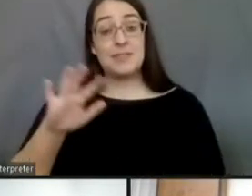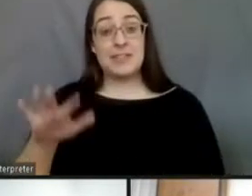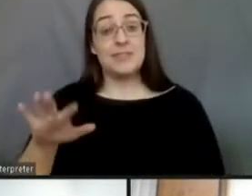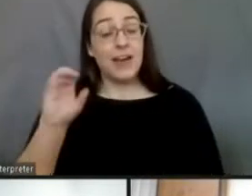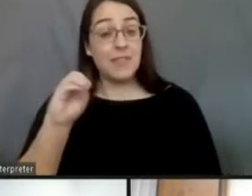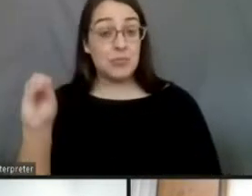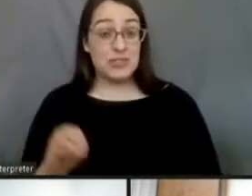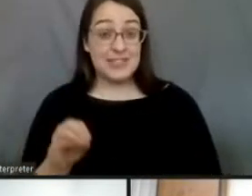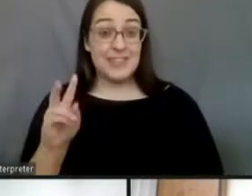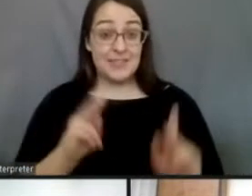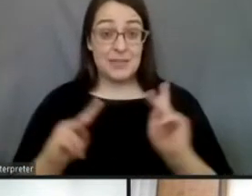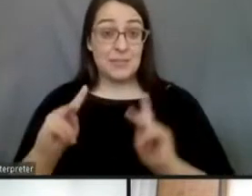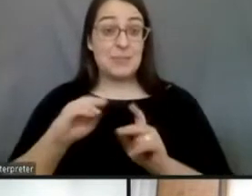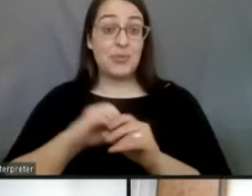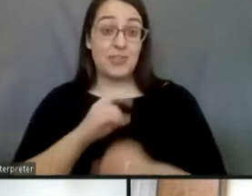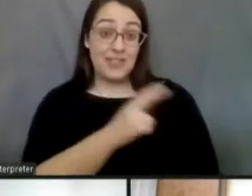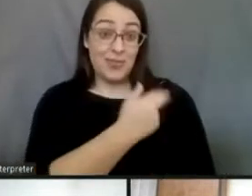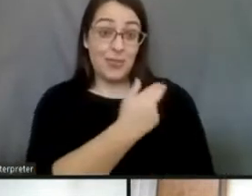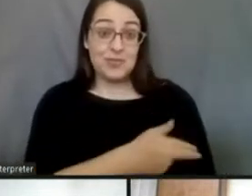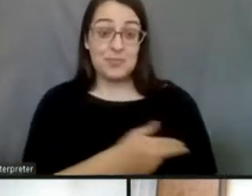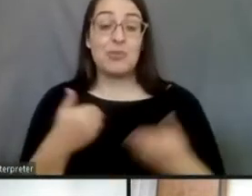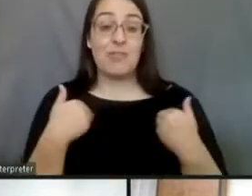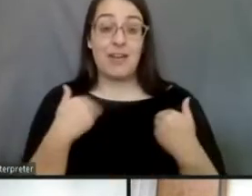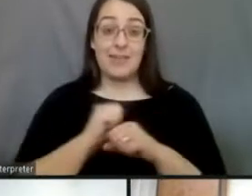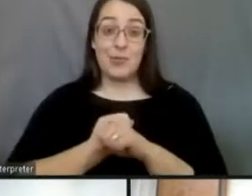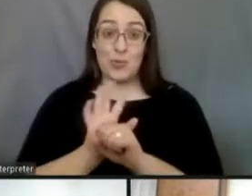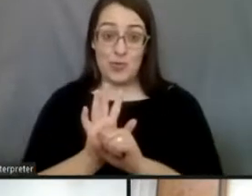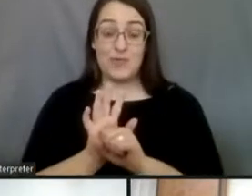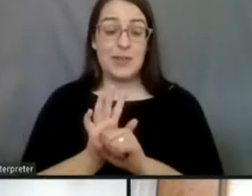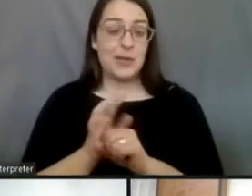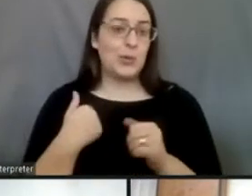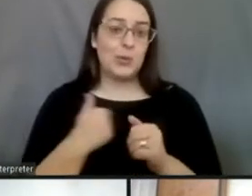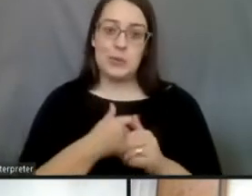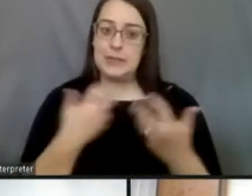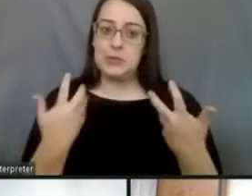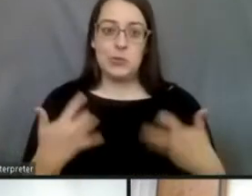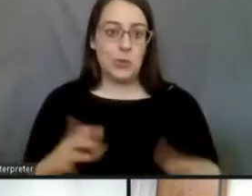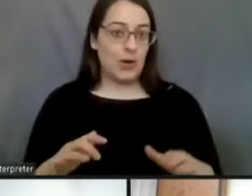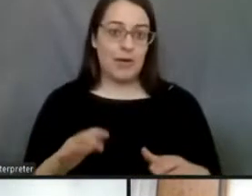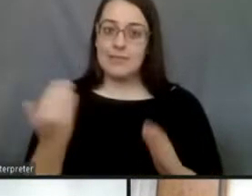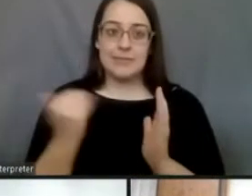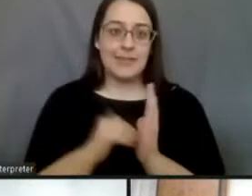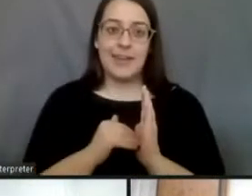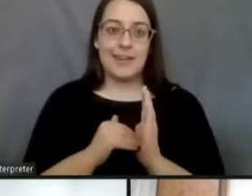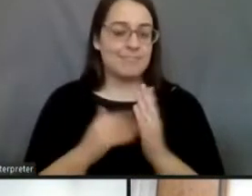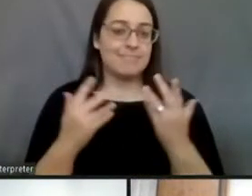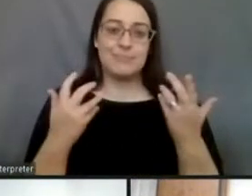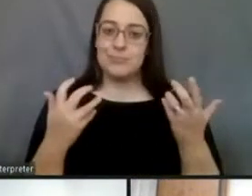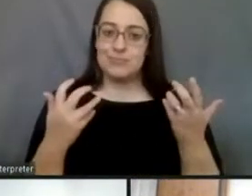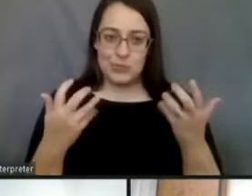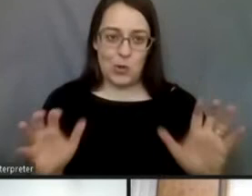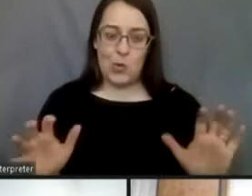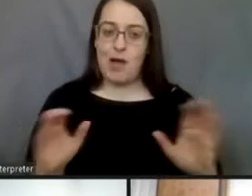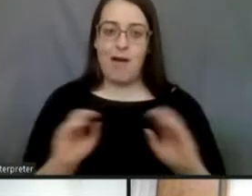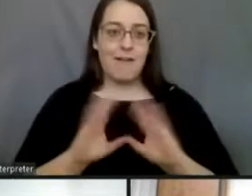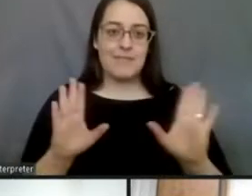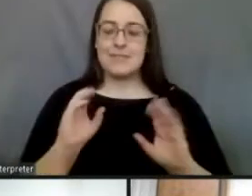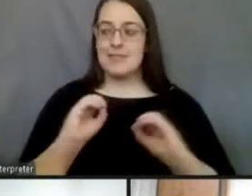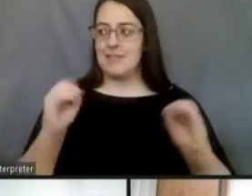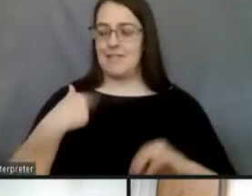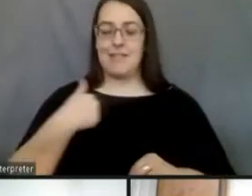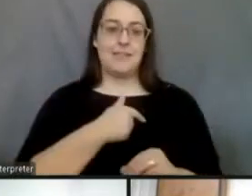of our inpatient census that was COVID positive. We don't want to get back there into that scenario. Obviously, none of us